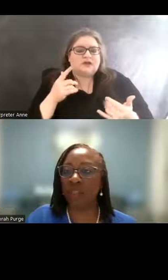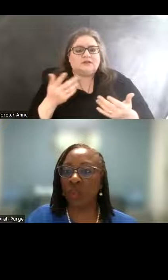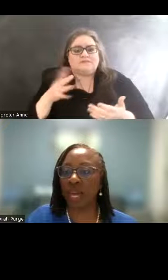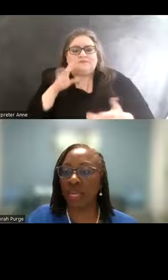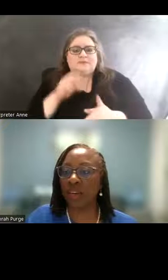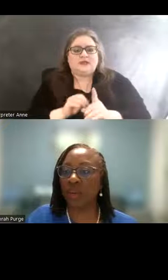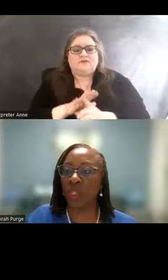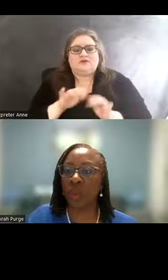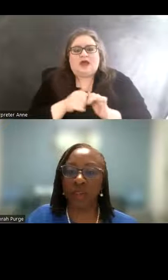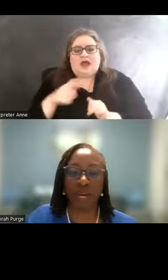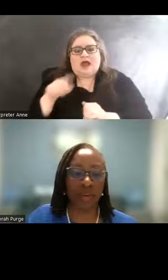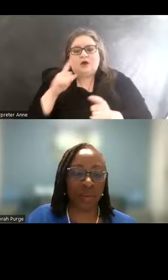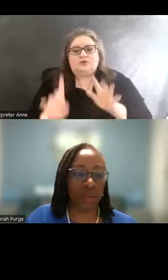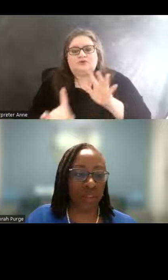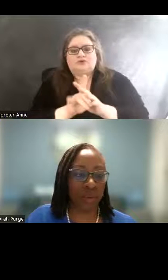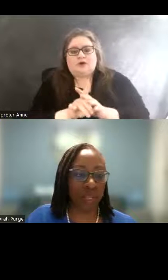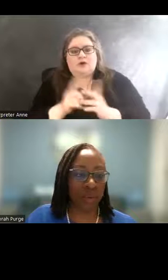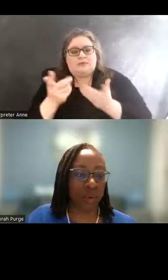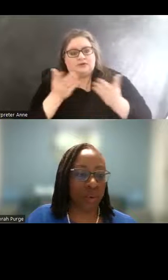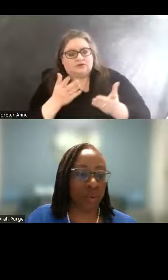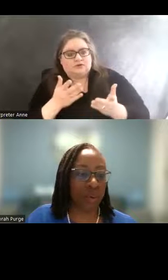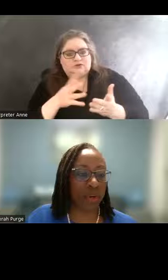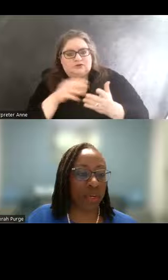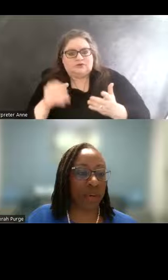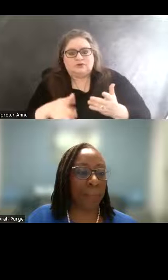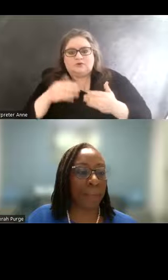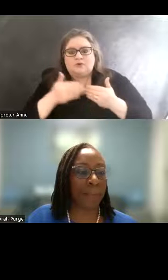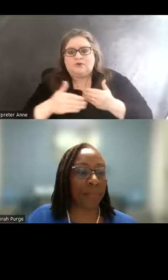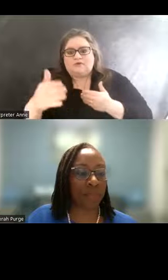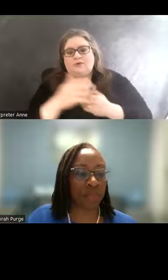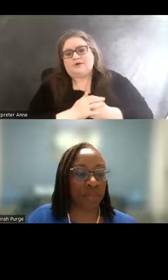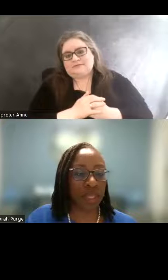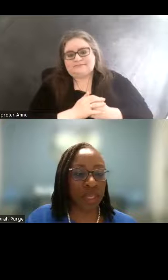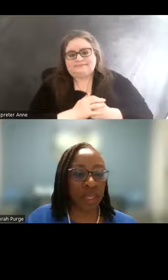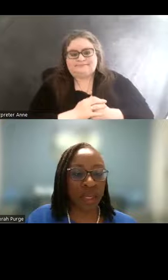influence the way that you show up and you serve students going forward.